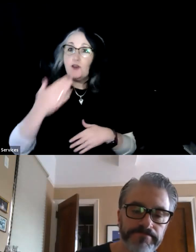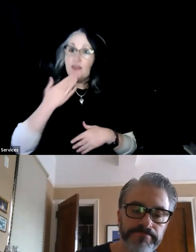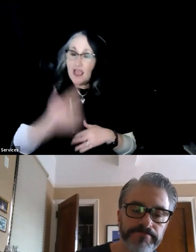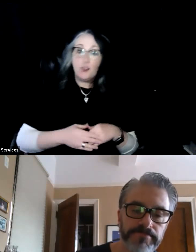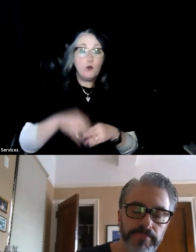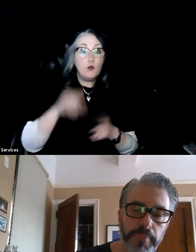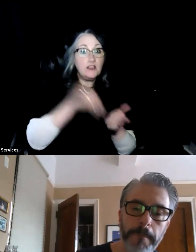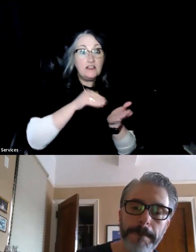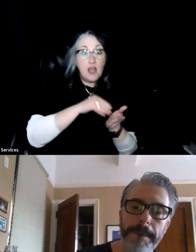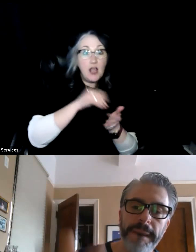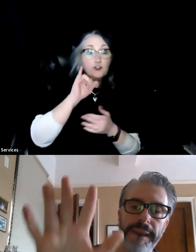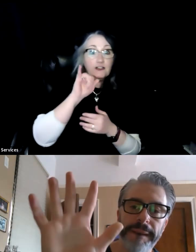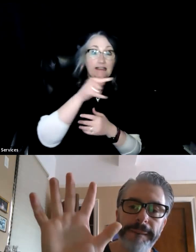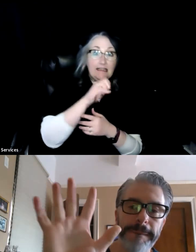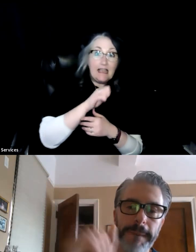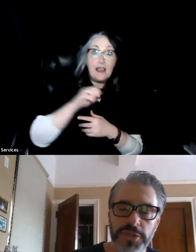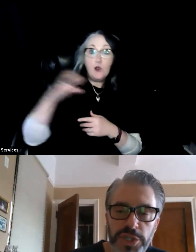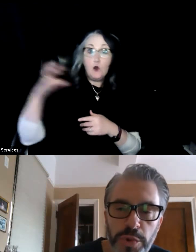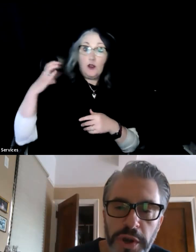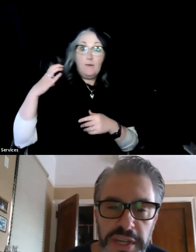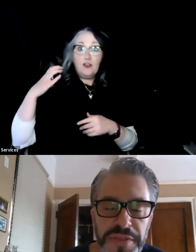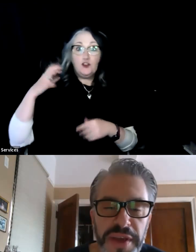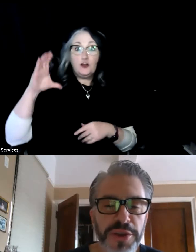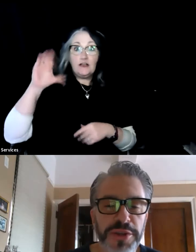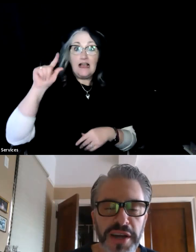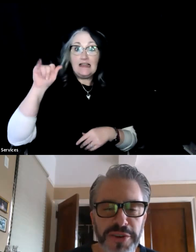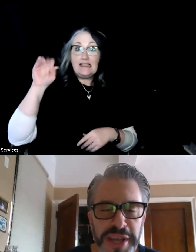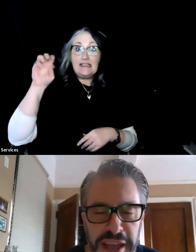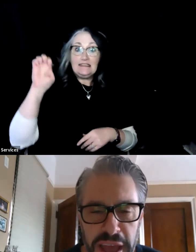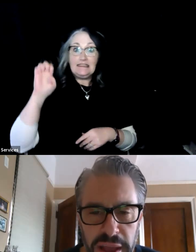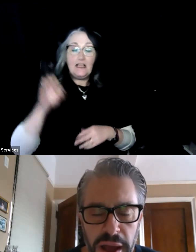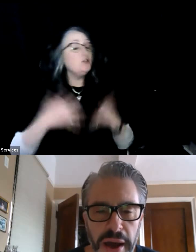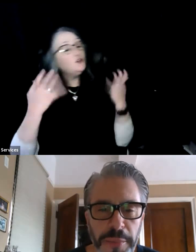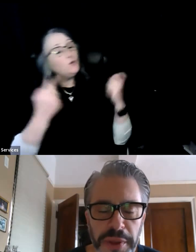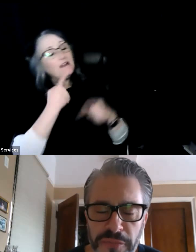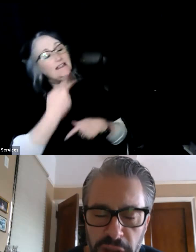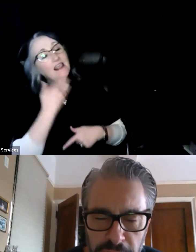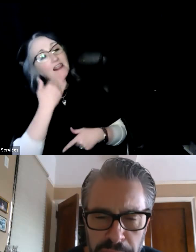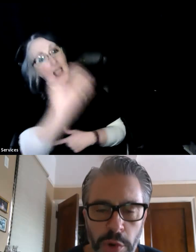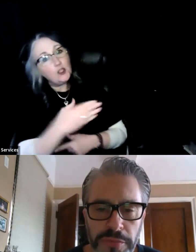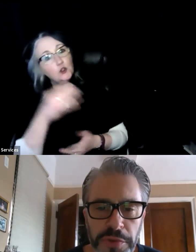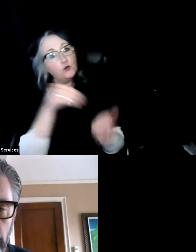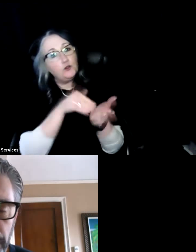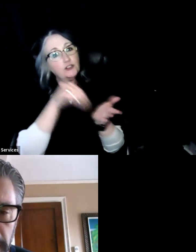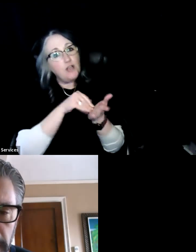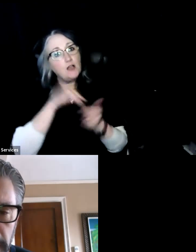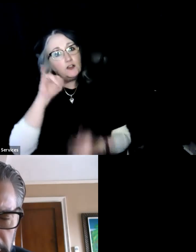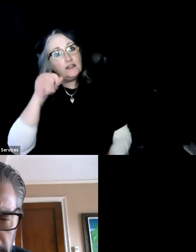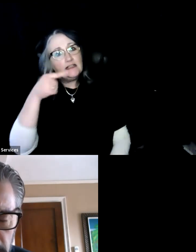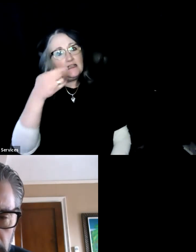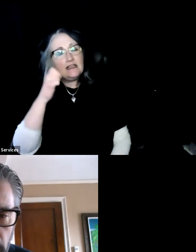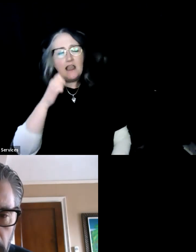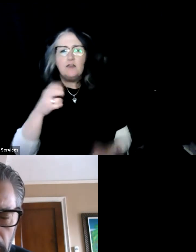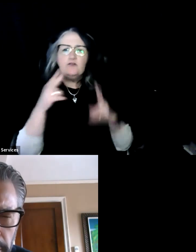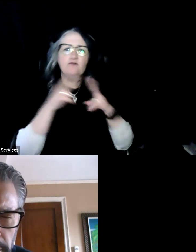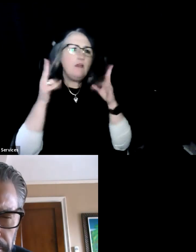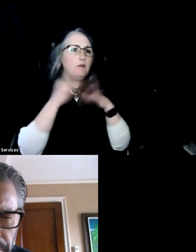else to add before we go? Just want to say thank you, Dr. Ige. Very important for you to be here